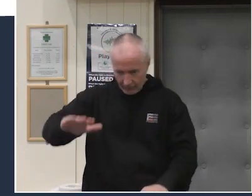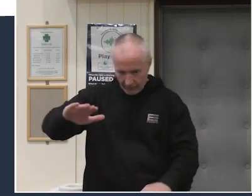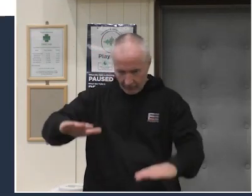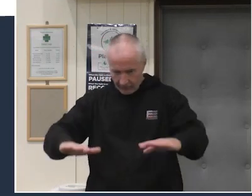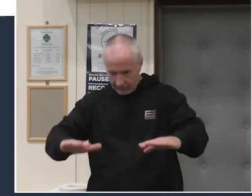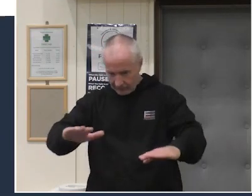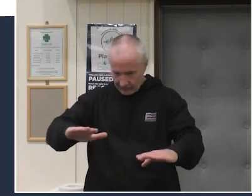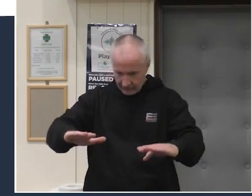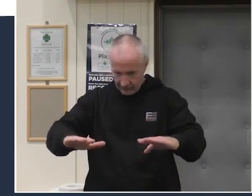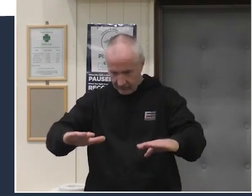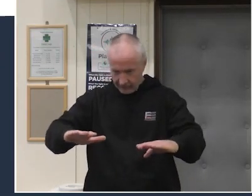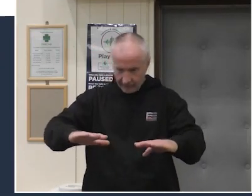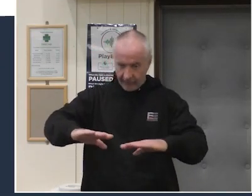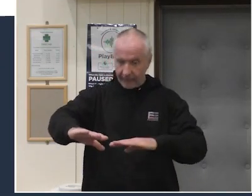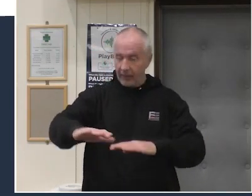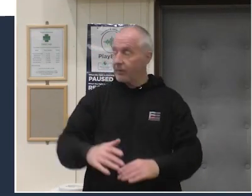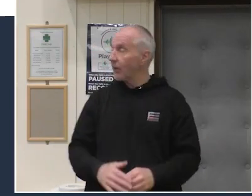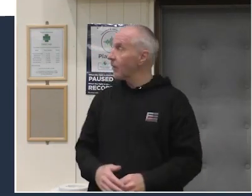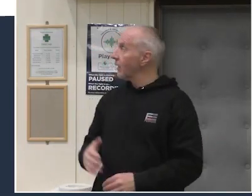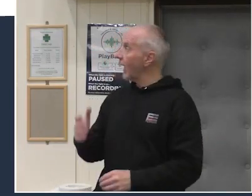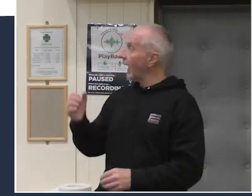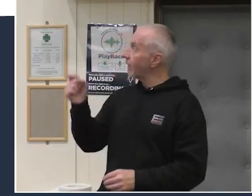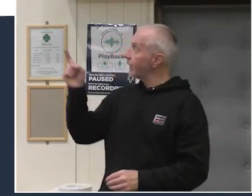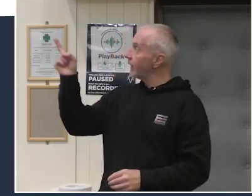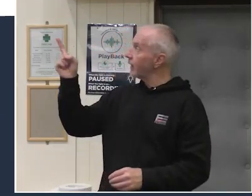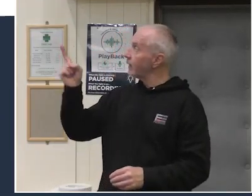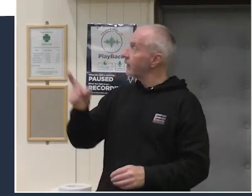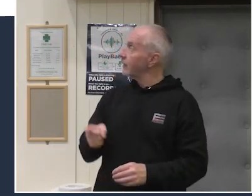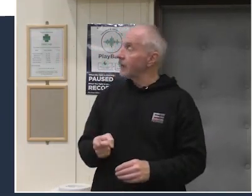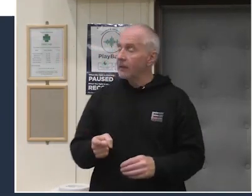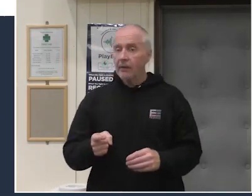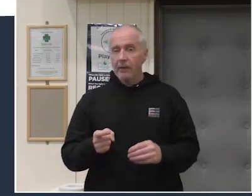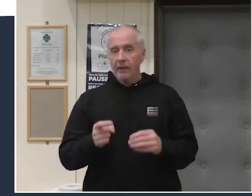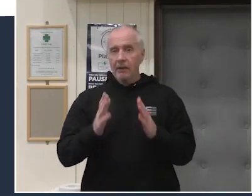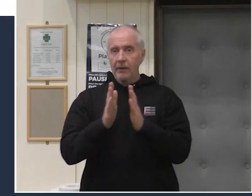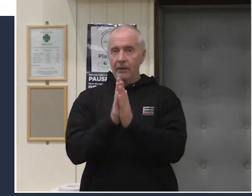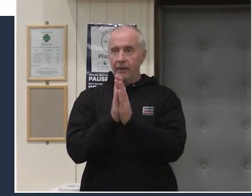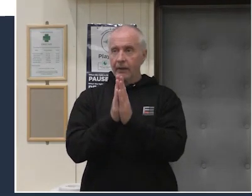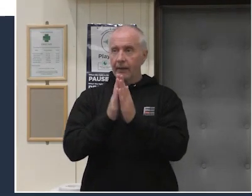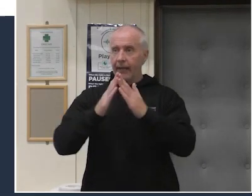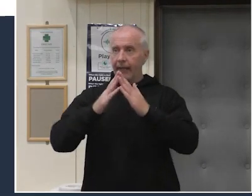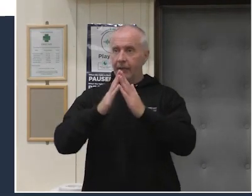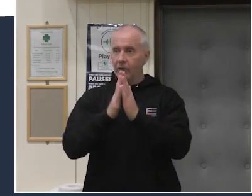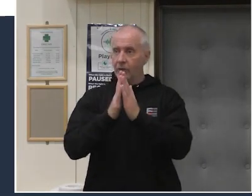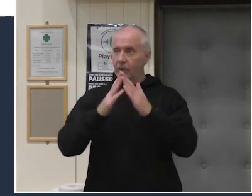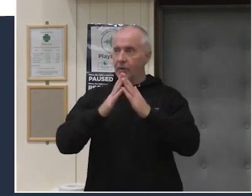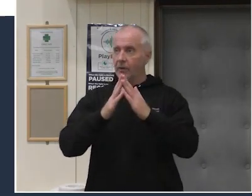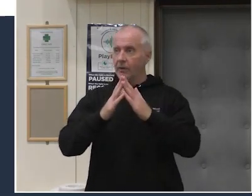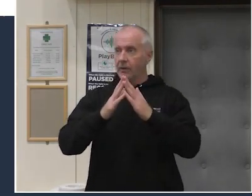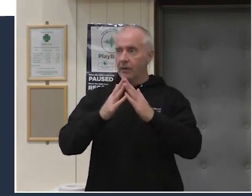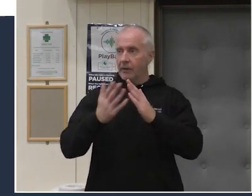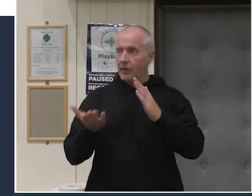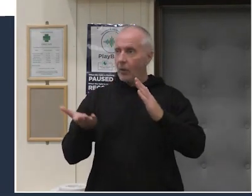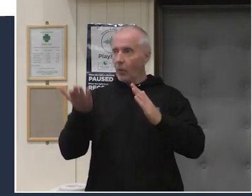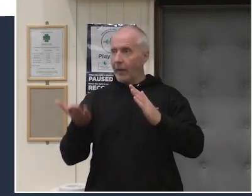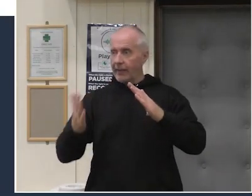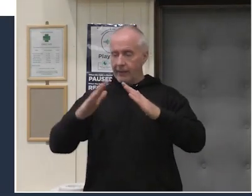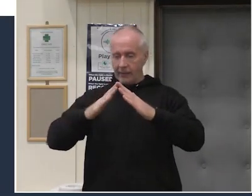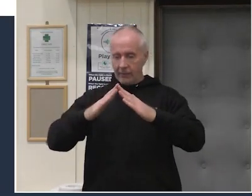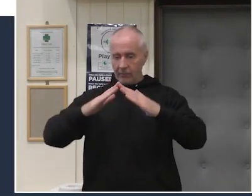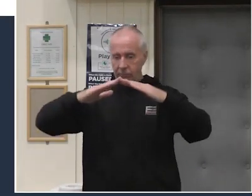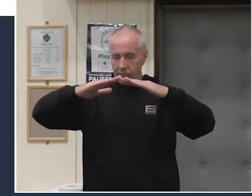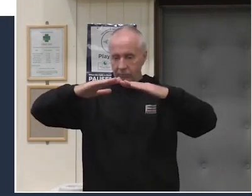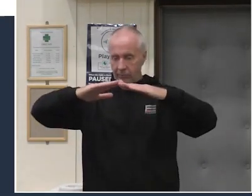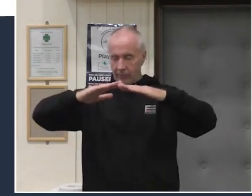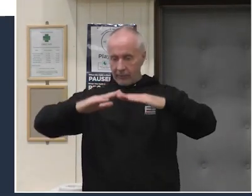So what we do is we come up with a mechanism to do it. Now we insert a hinge and a bar and a counterweight. Now this table is now